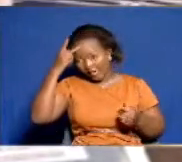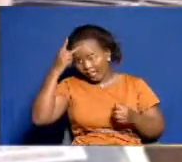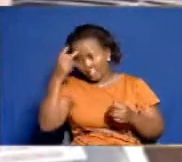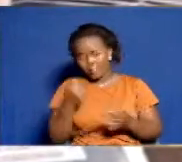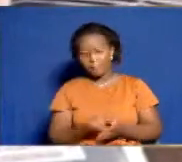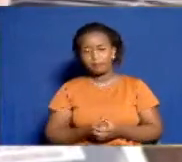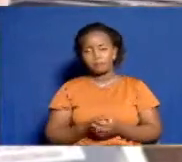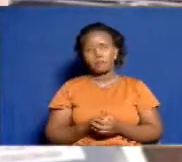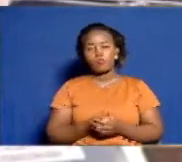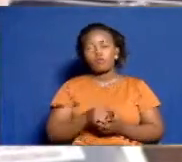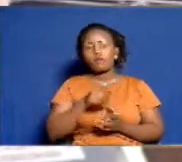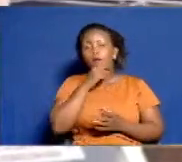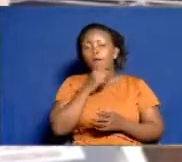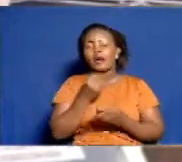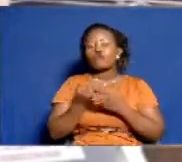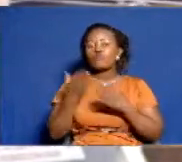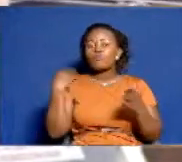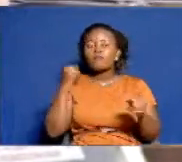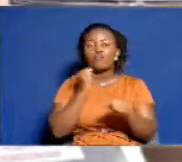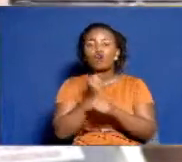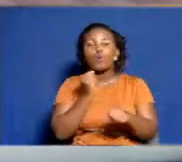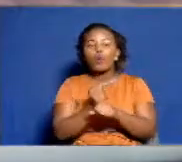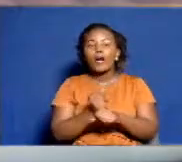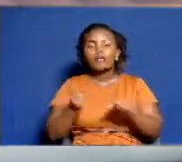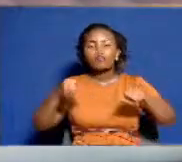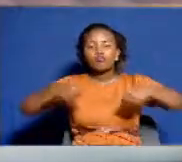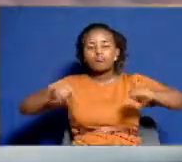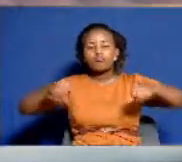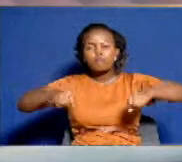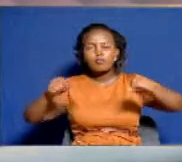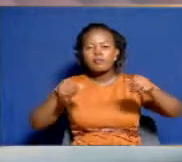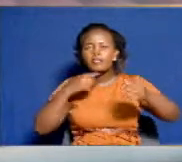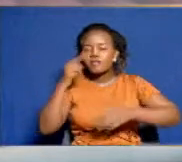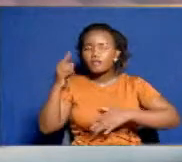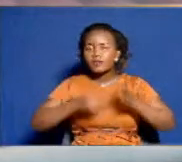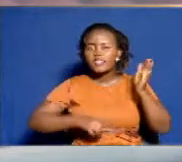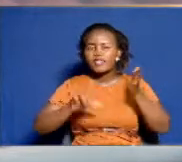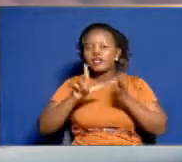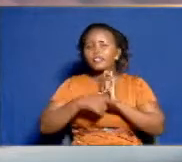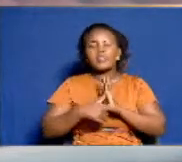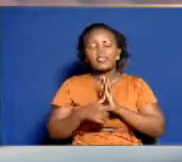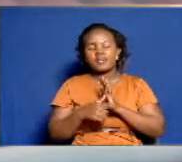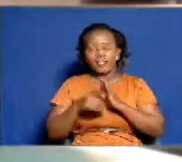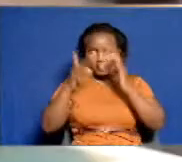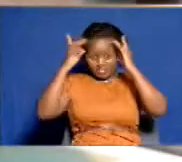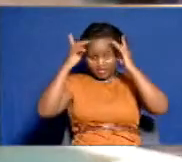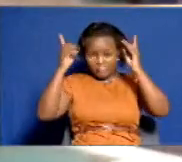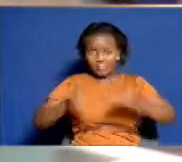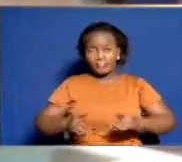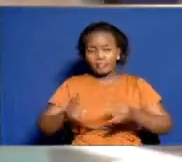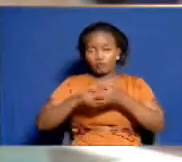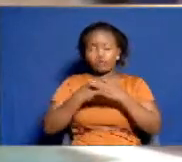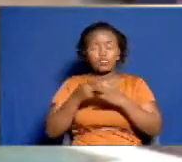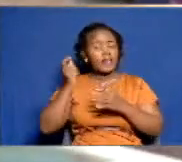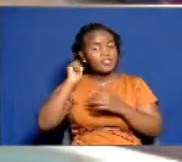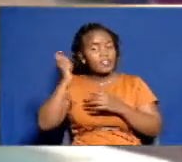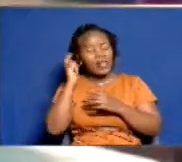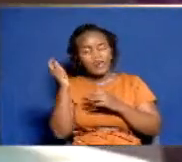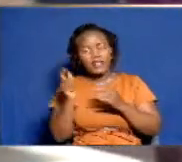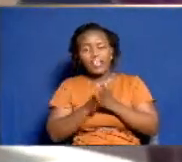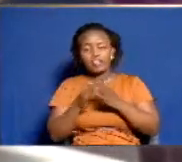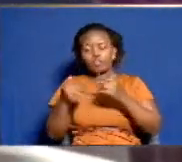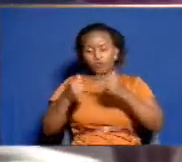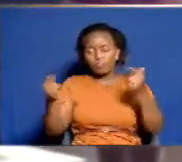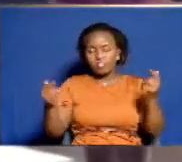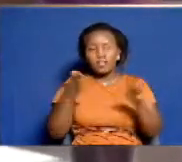Muli, who operated a boda-boda business in Embu town, says he ventured into hawking eggs and sausages after losing nearly 10 of